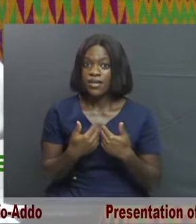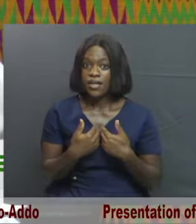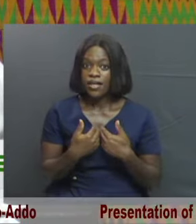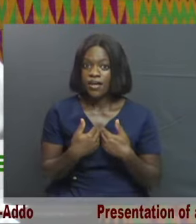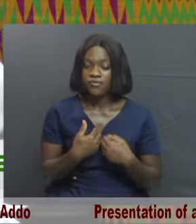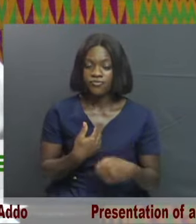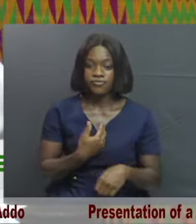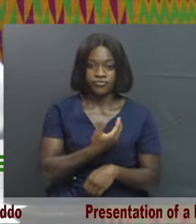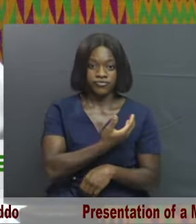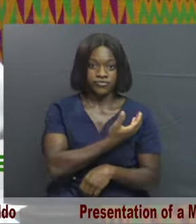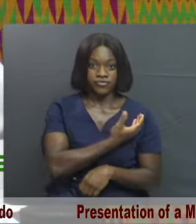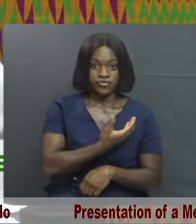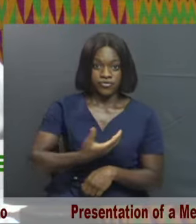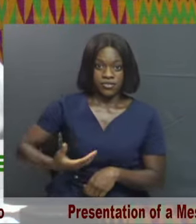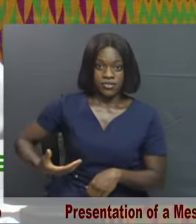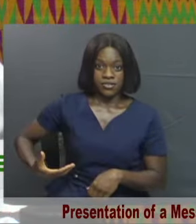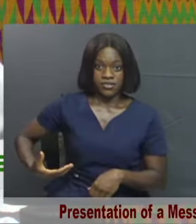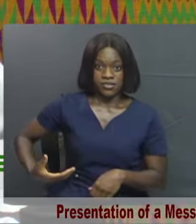the chief of